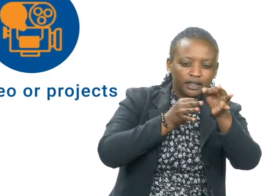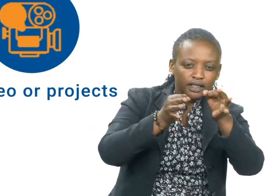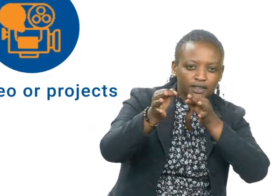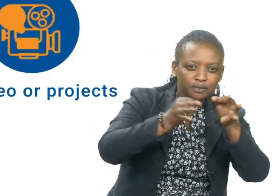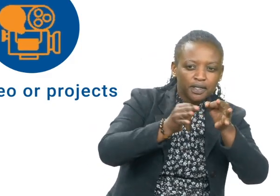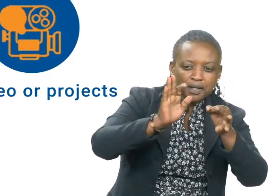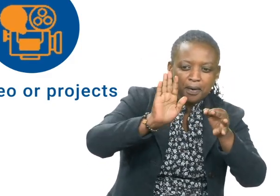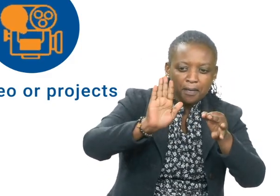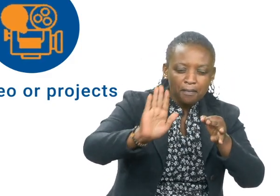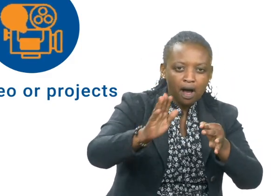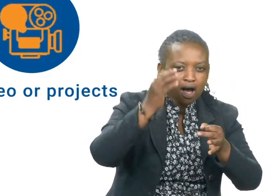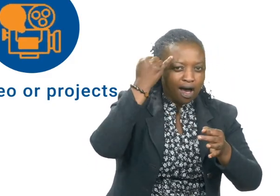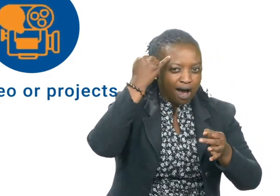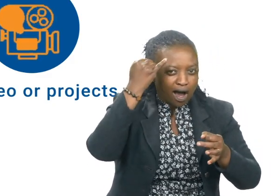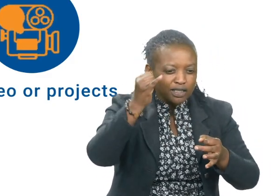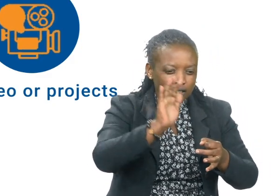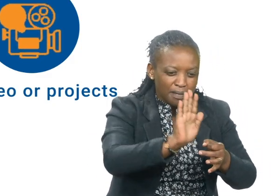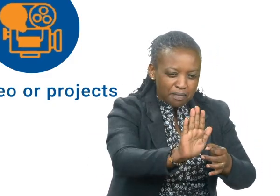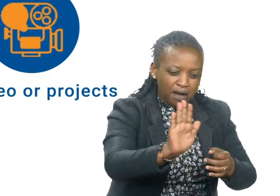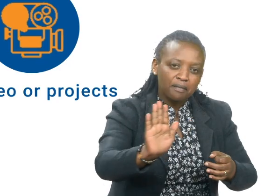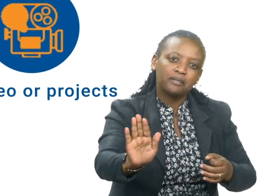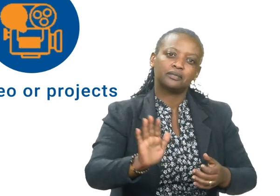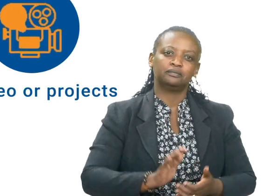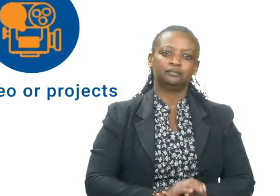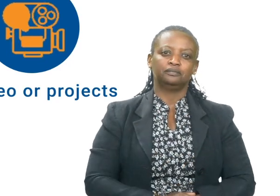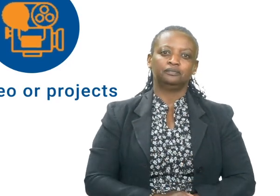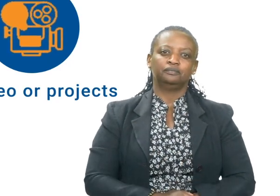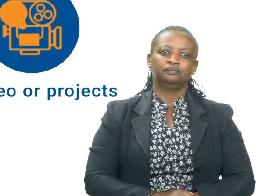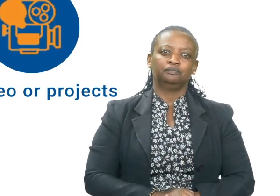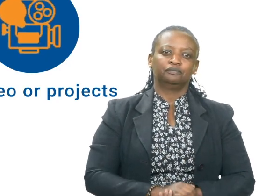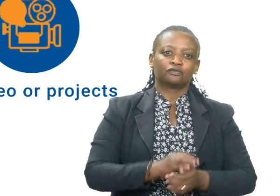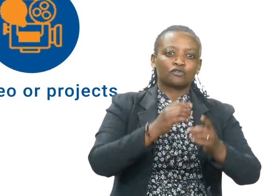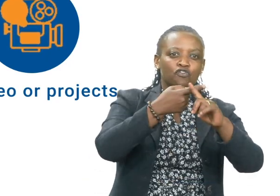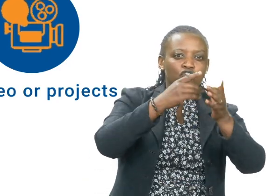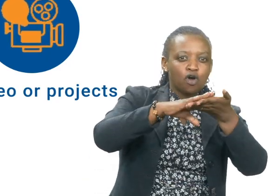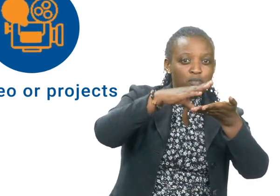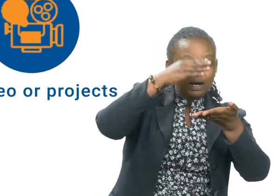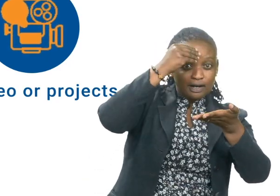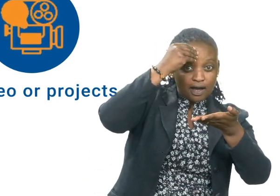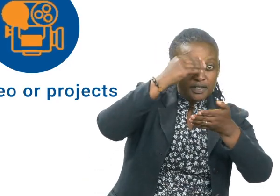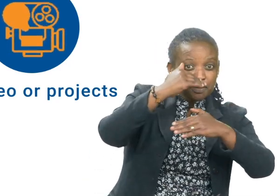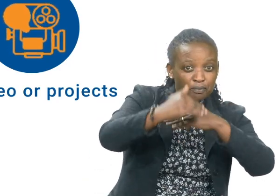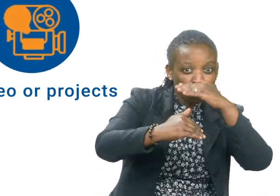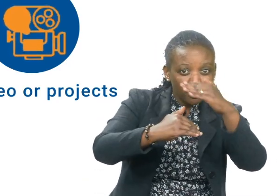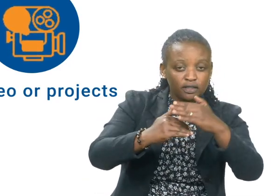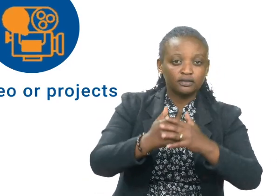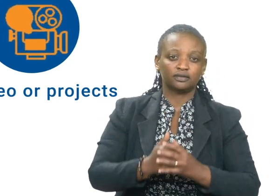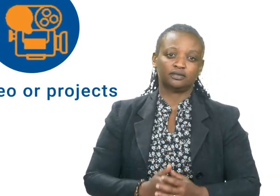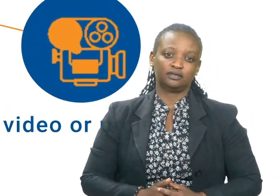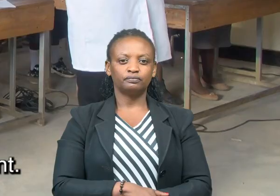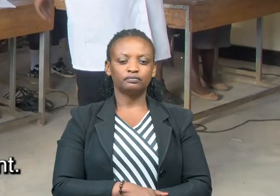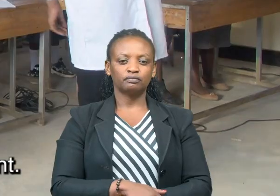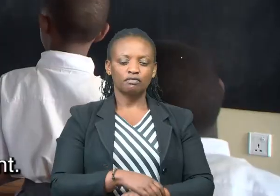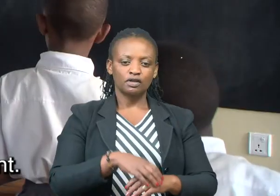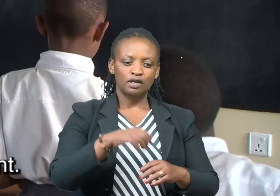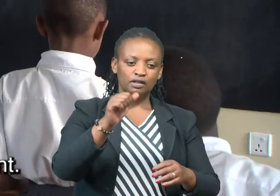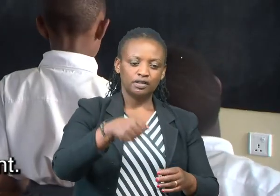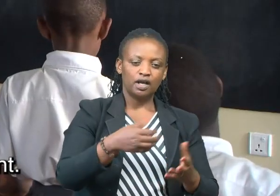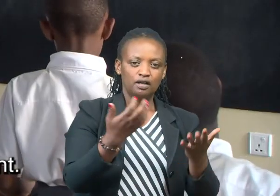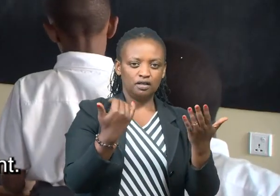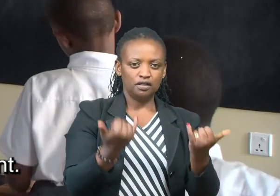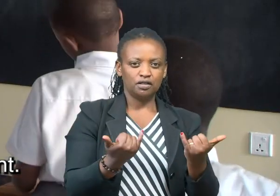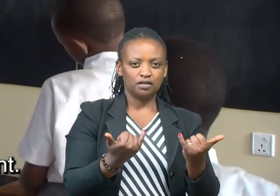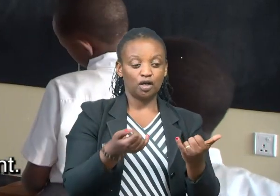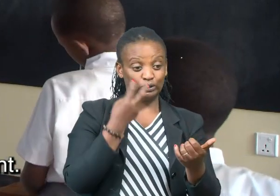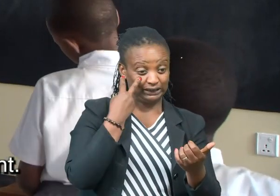to express his or her ideas from the learning process. Yeah.